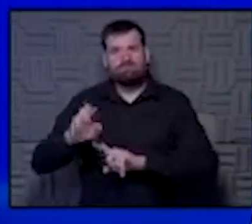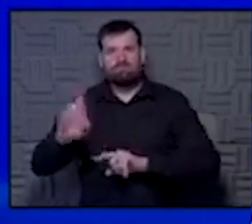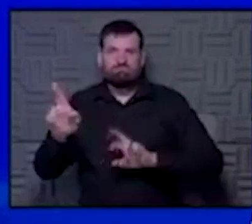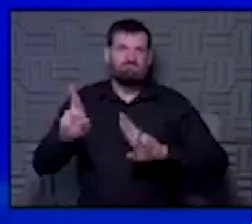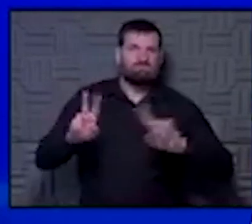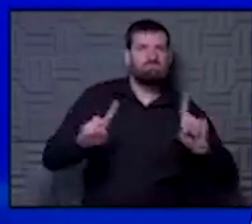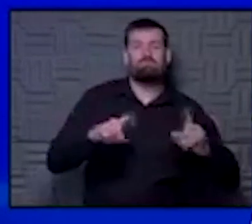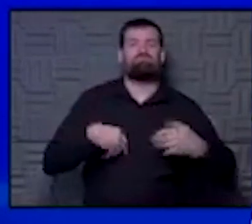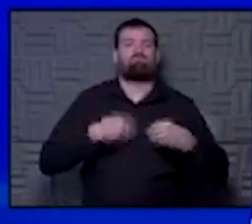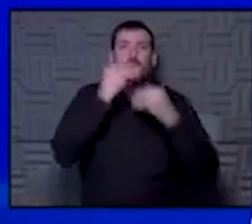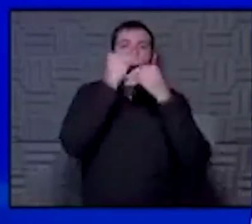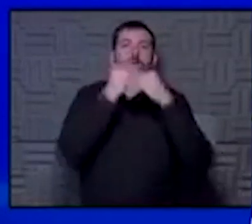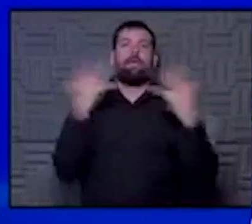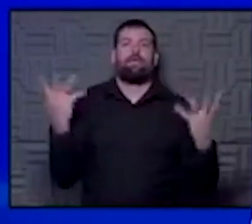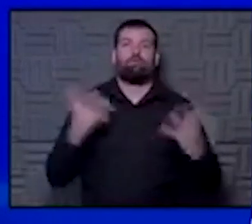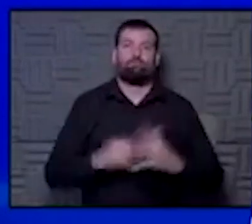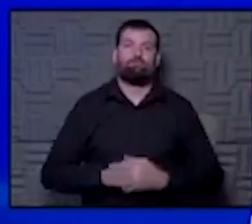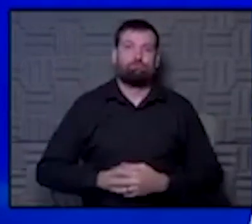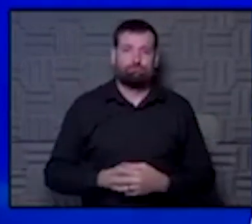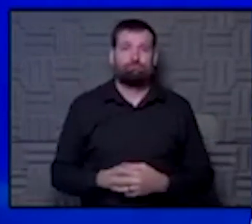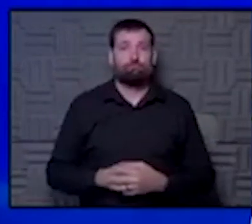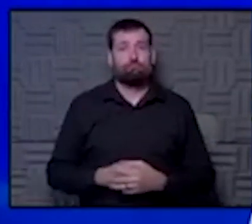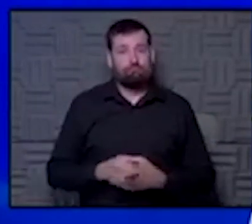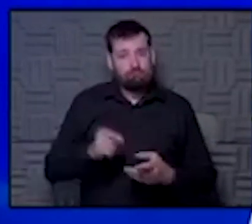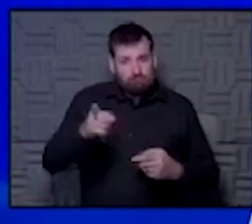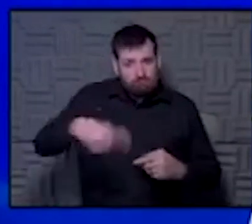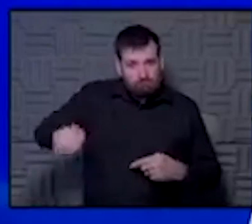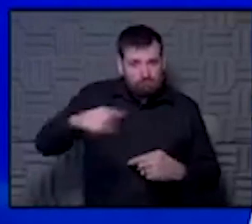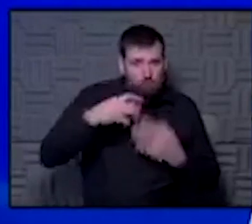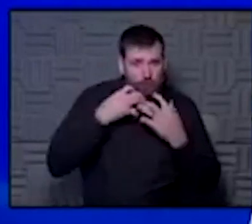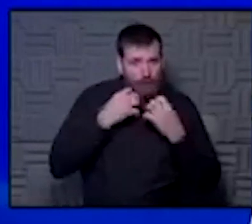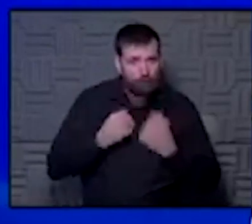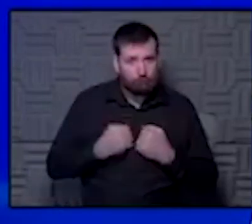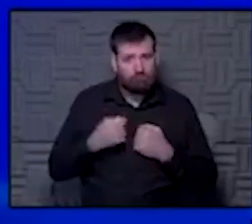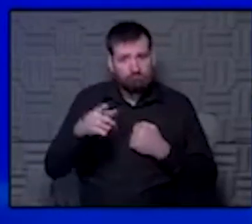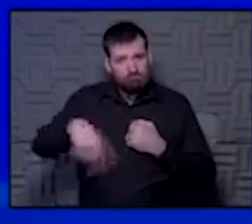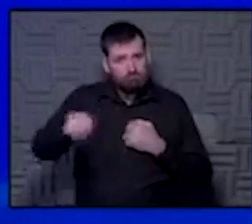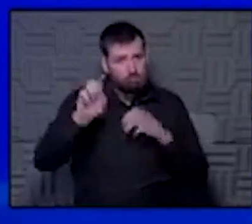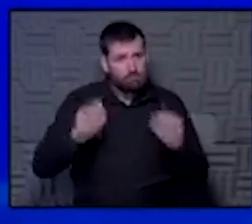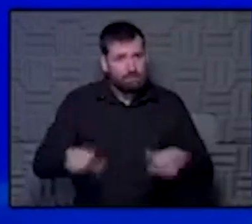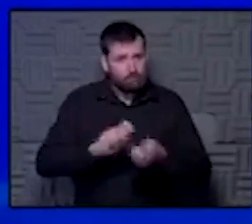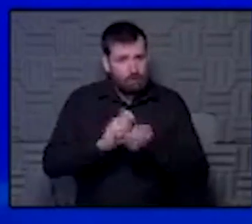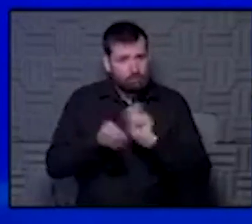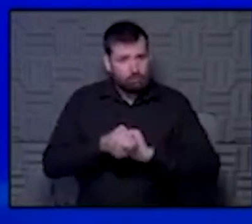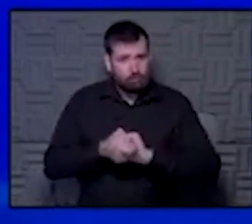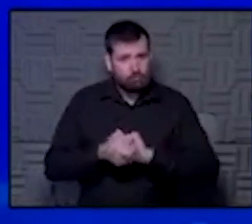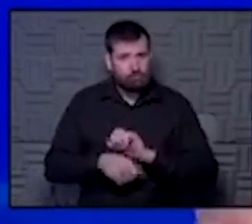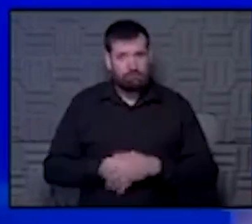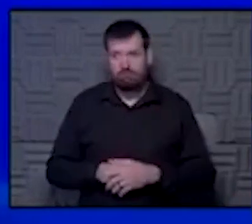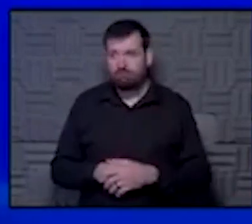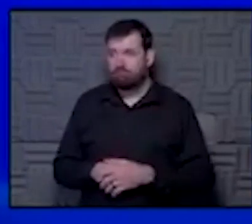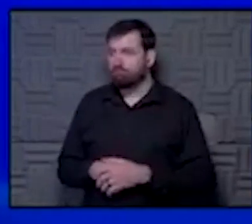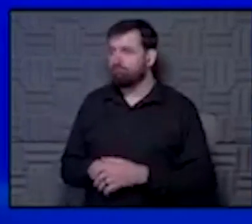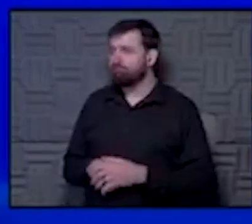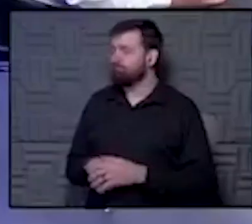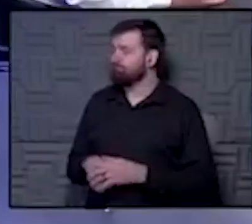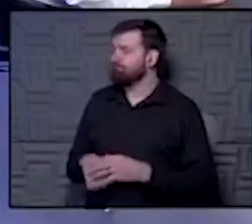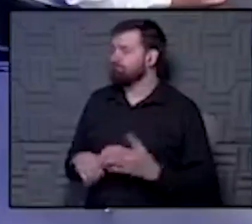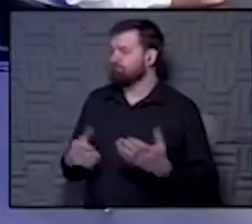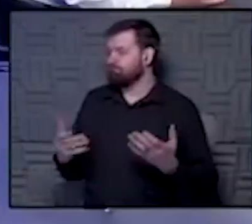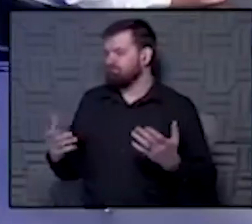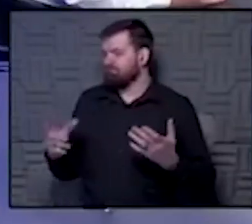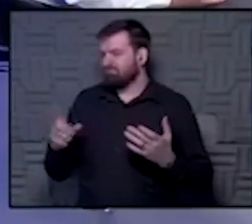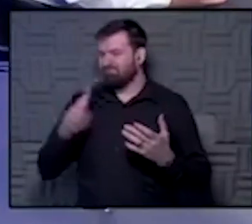It doesn't care. You care. The only ones who could change this are you. Yeah, I think it's just a